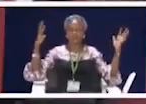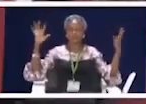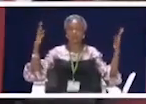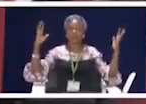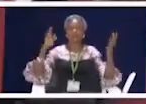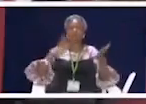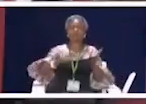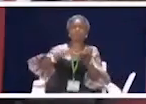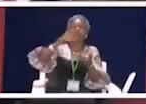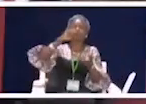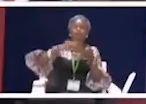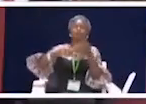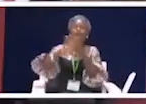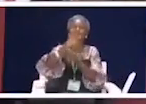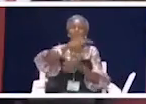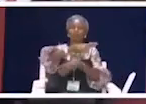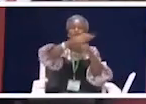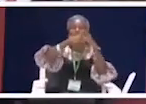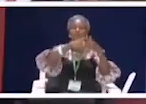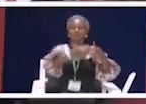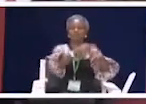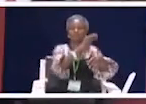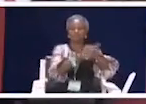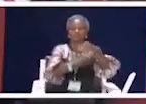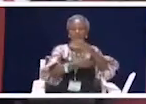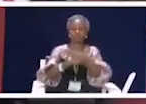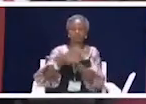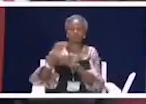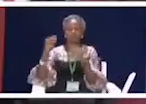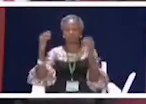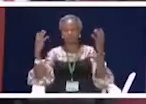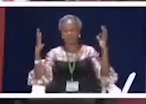Glory be to God Almighty.